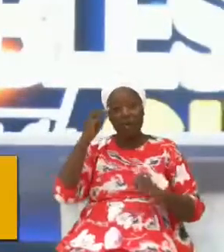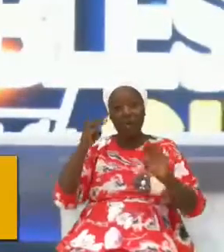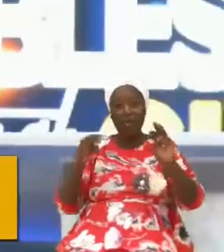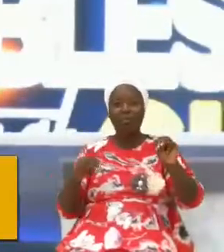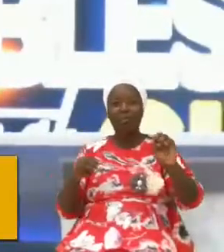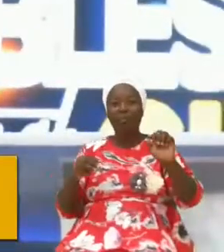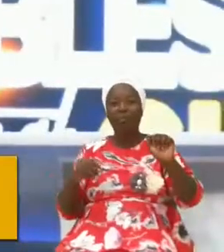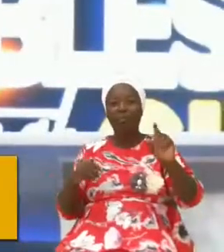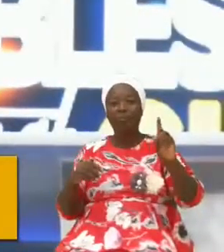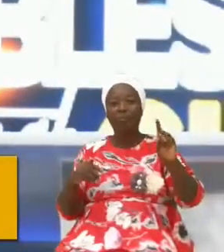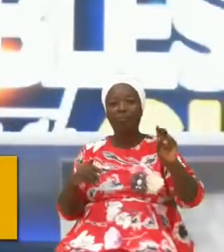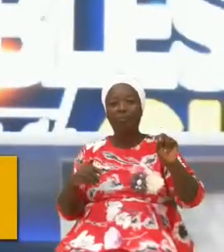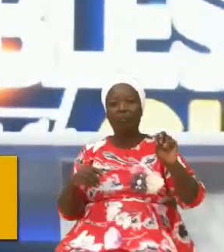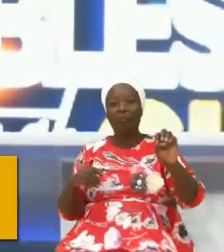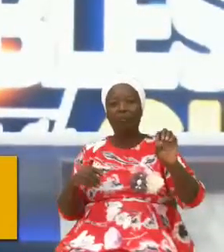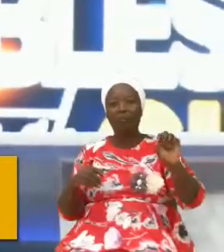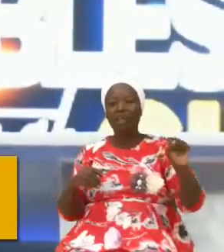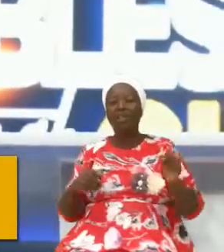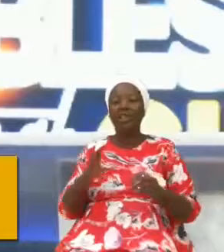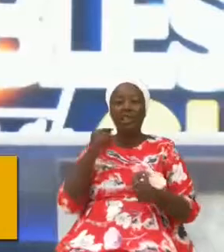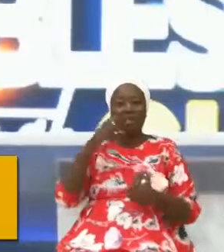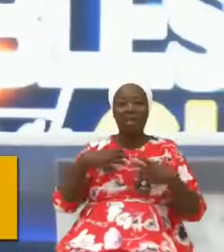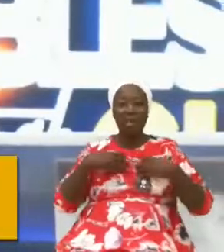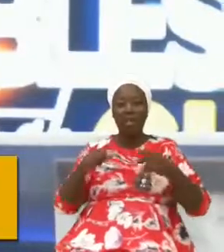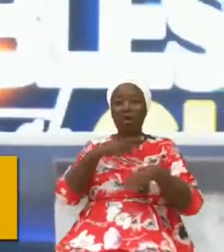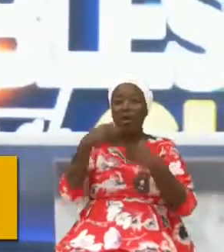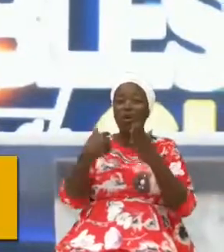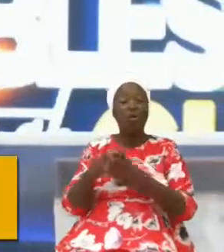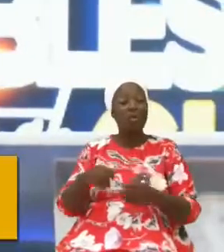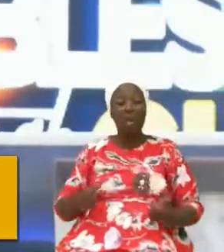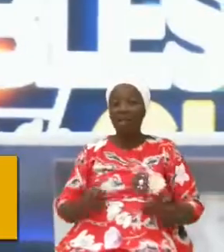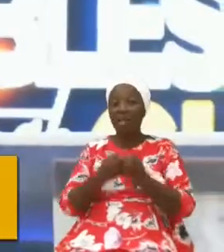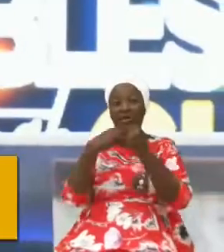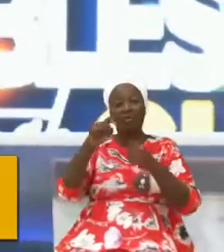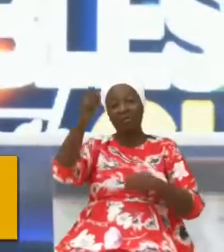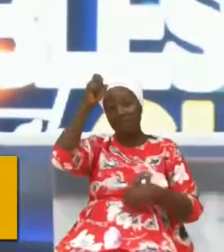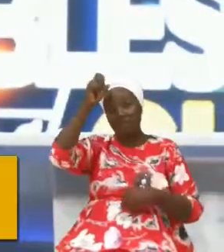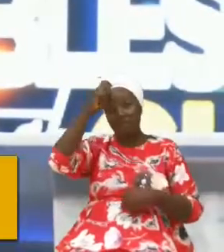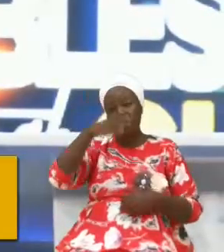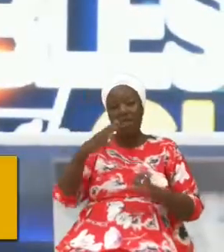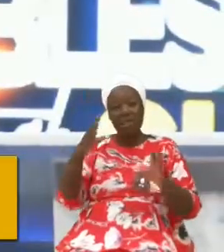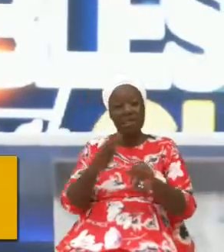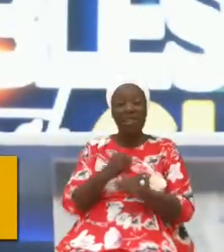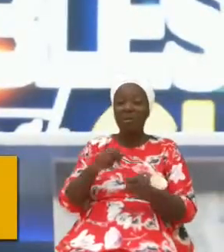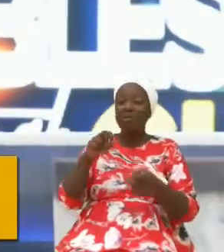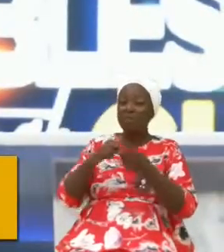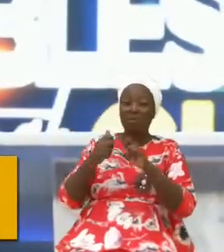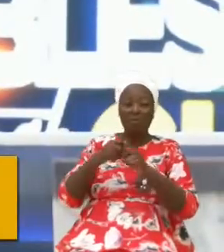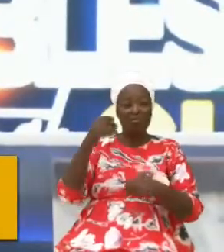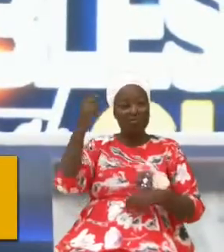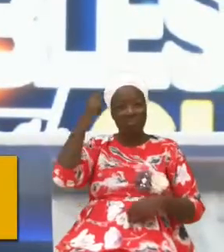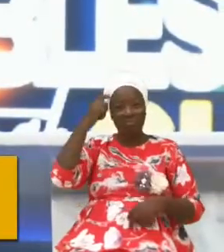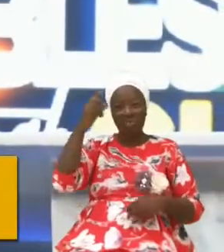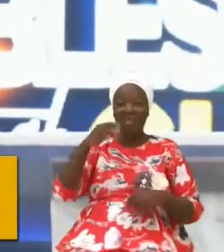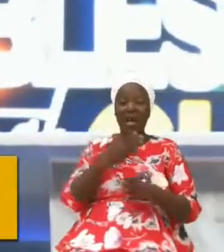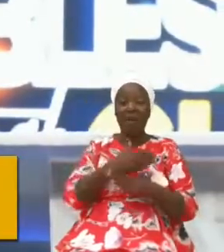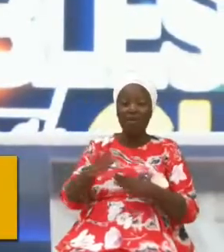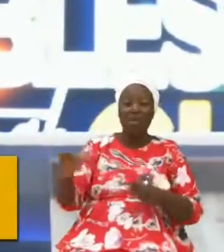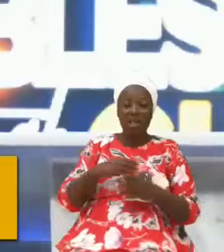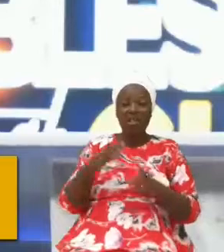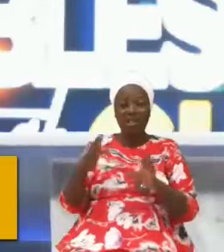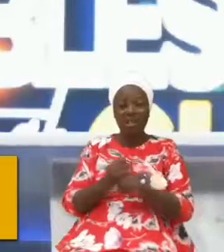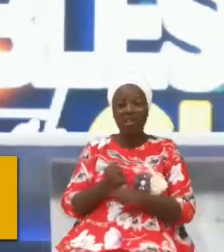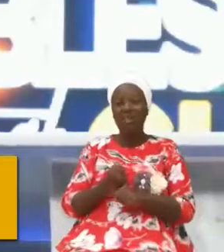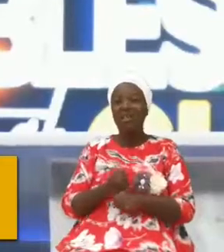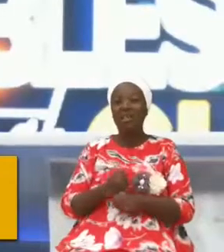eyes. He heals madness. He delivers from all the torments and the attacks of Satan. He takes